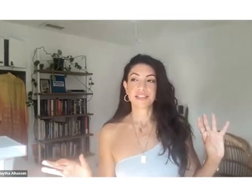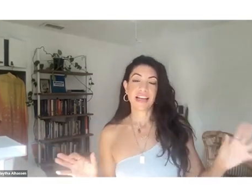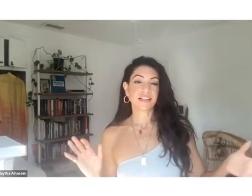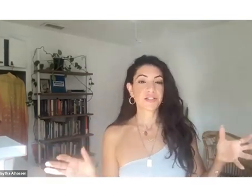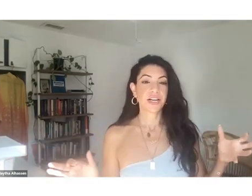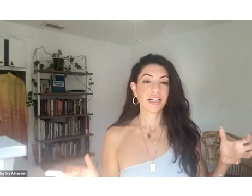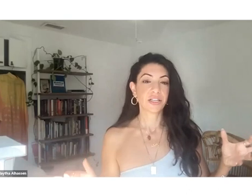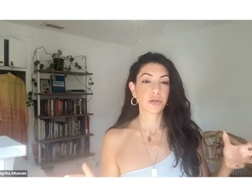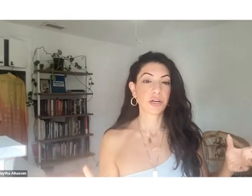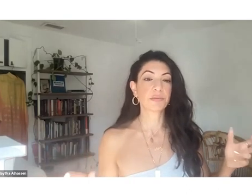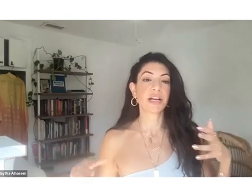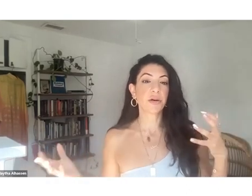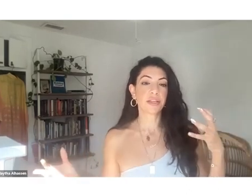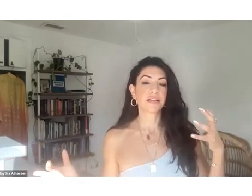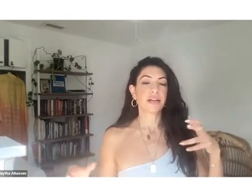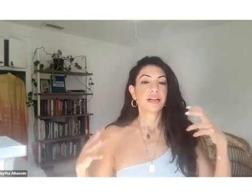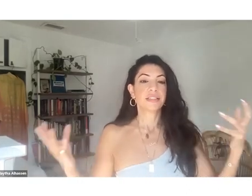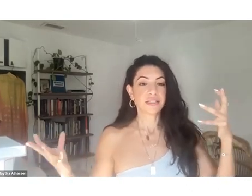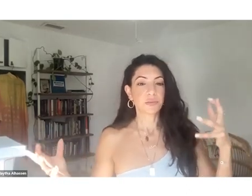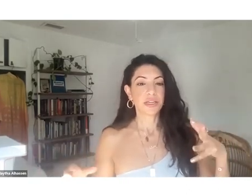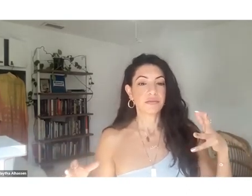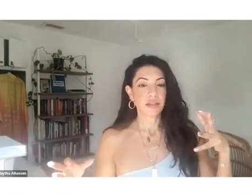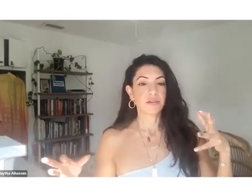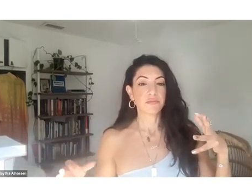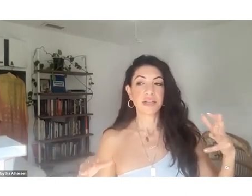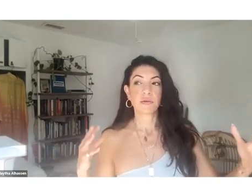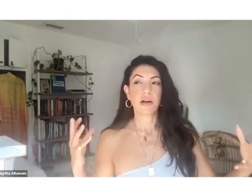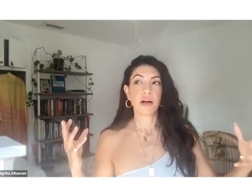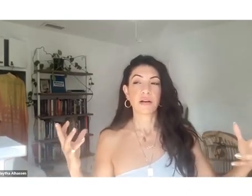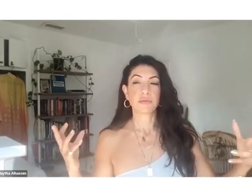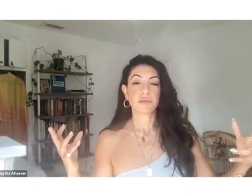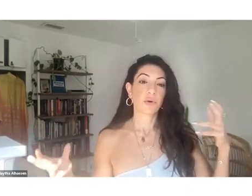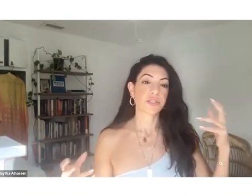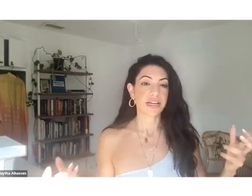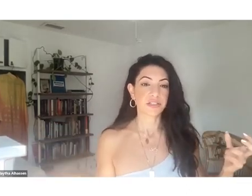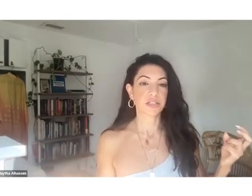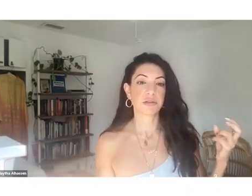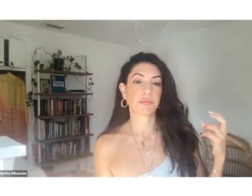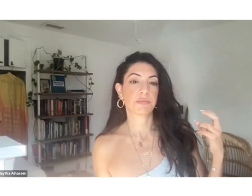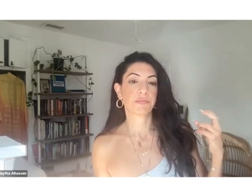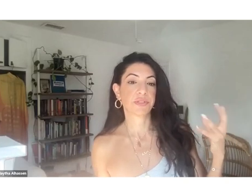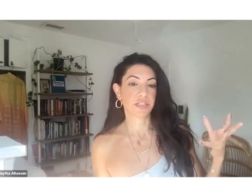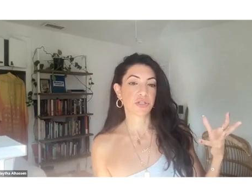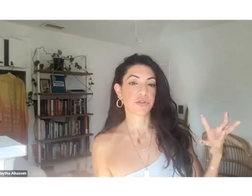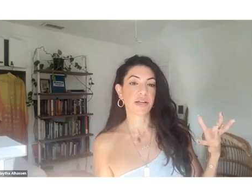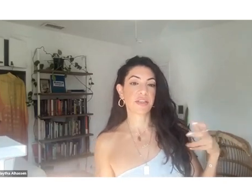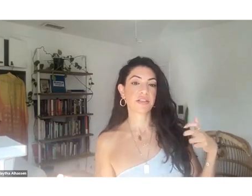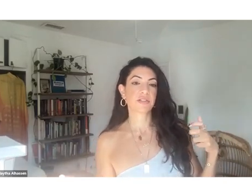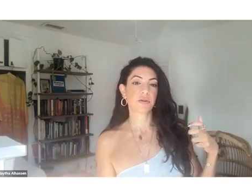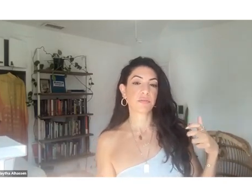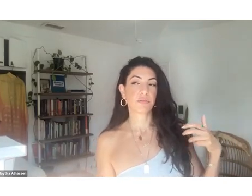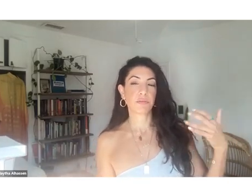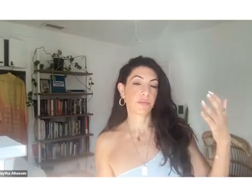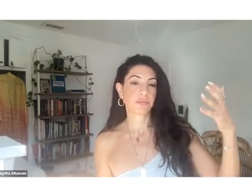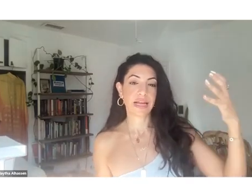this is answering your question, but I know that, yes, there have been more standard procedures around